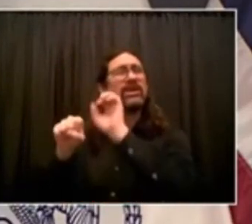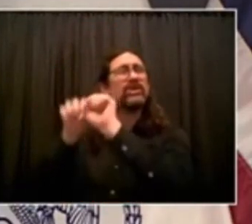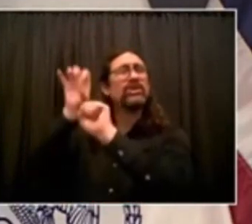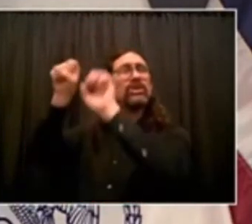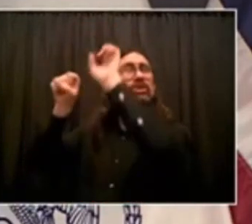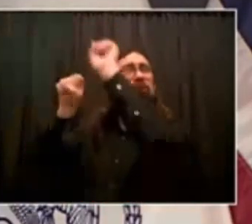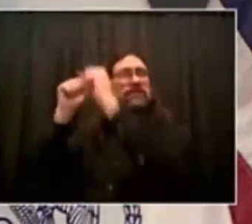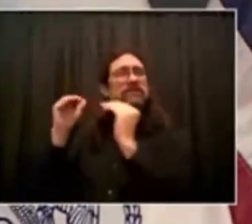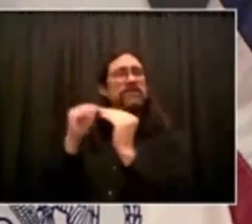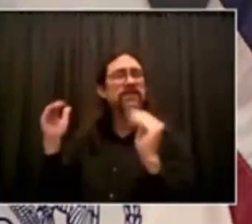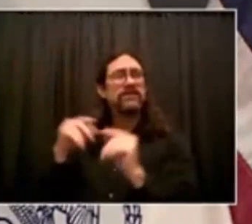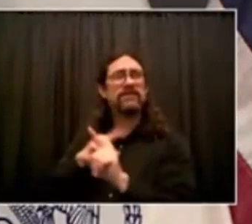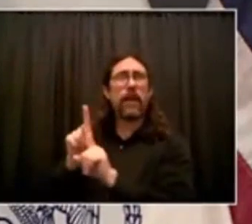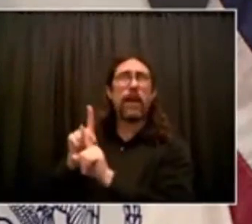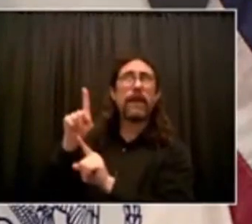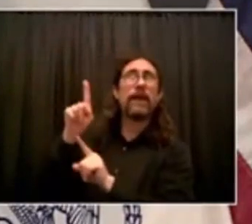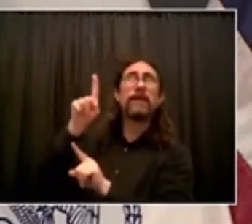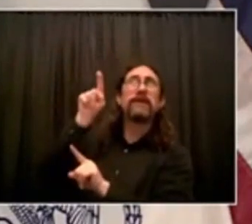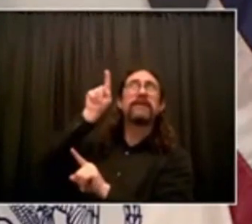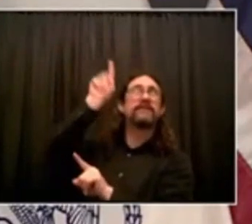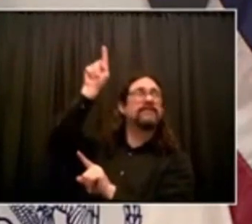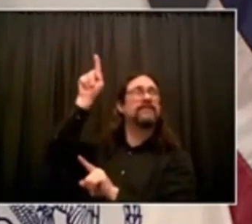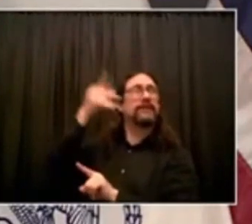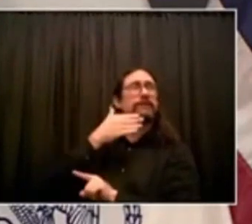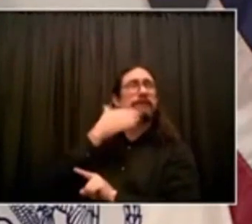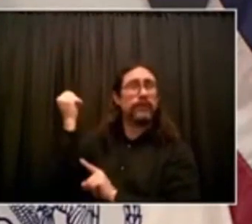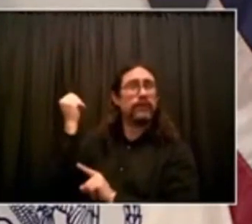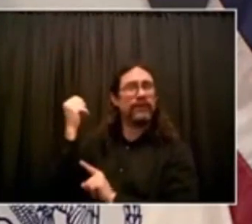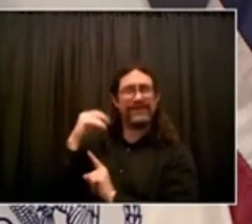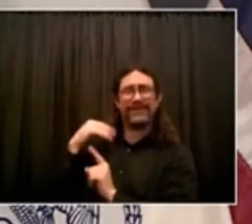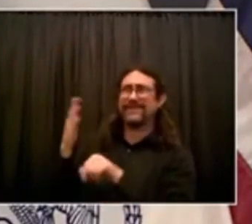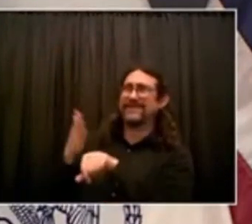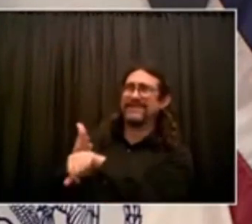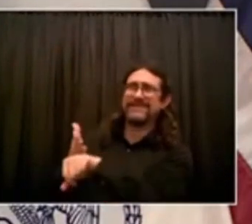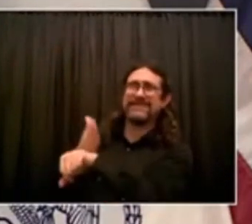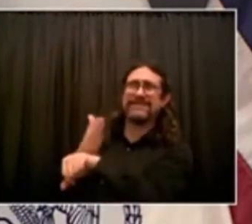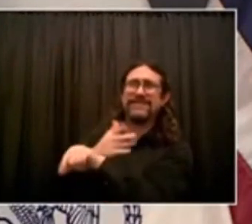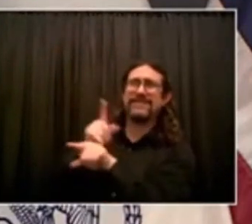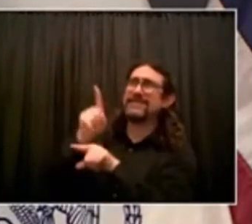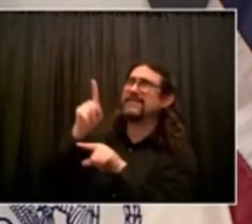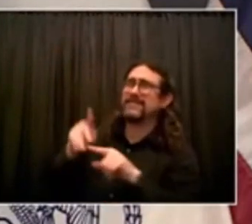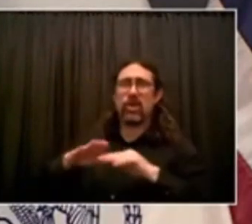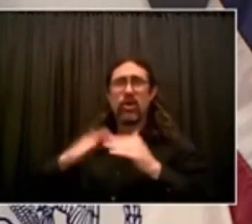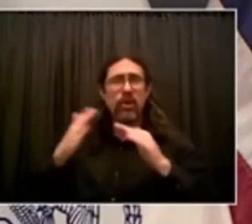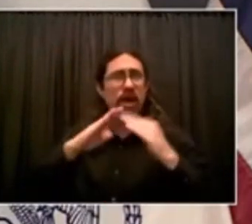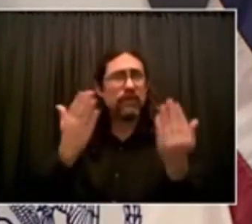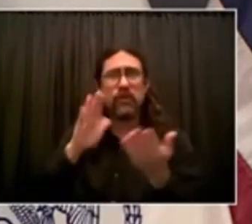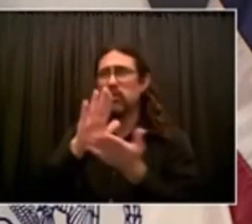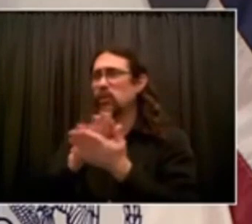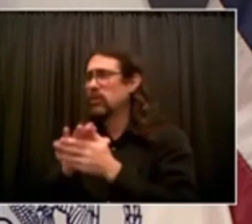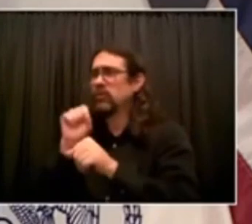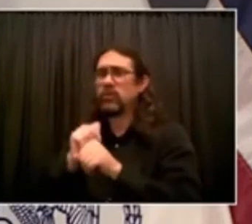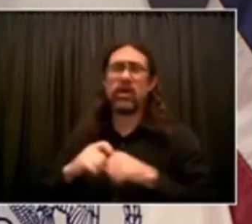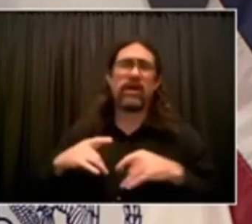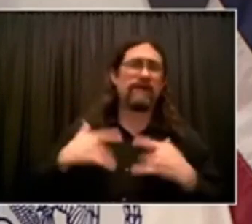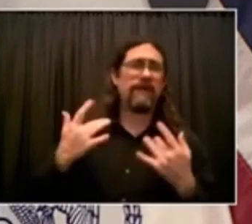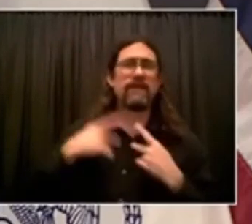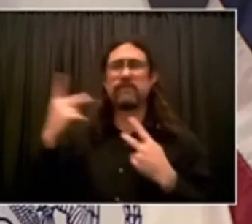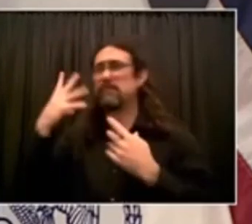safer. We were able to bring back people's livelihoods and jobs and the life of the city. We need to keep that going. So today we're going to be